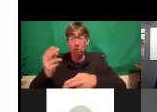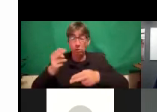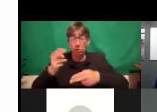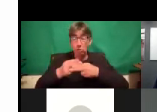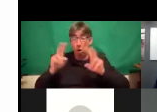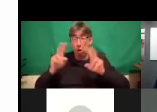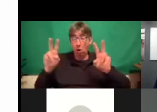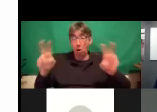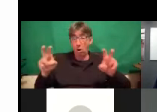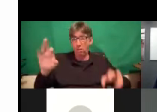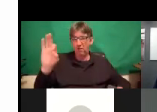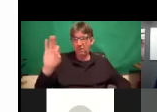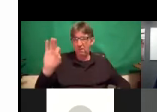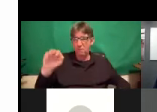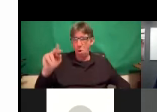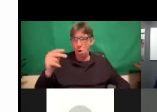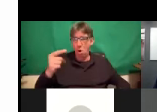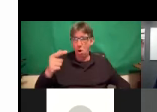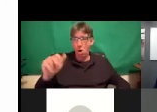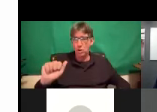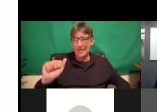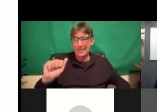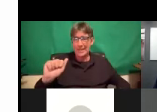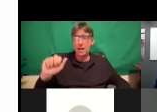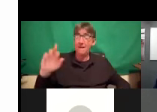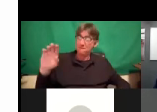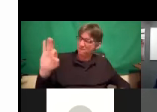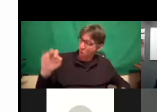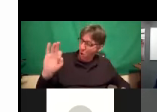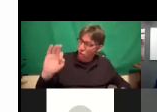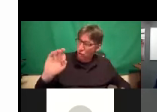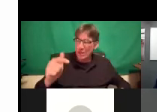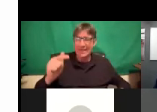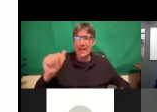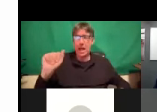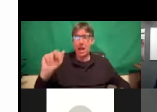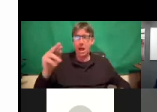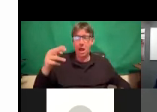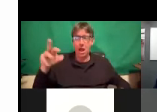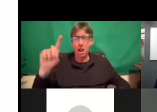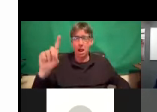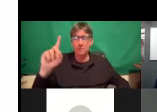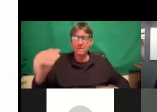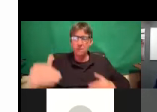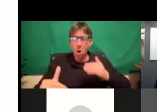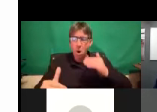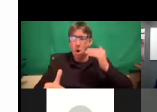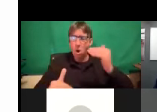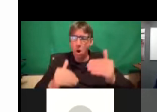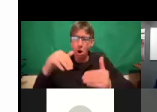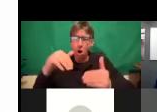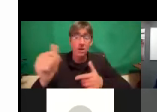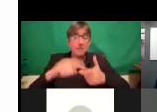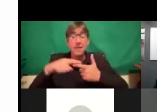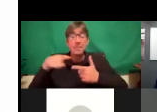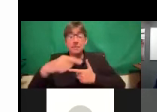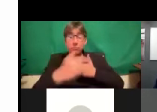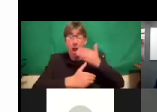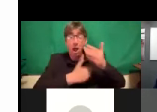is meant to be an iterative process. We are presenting today on the service changes being implemented this spring as part